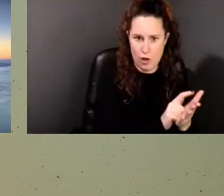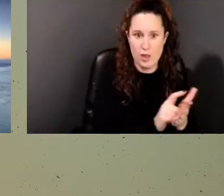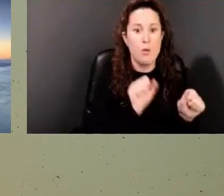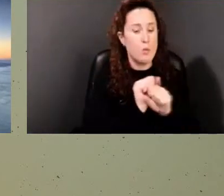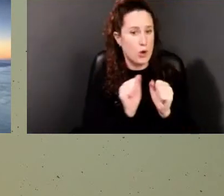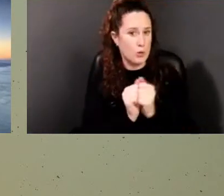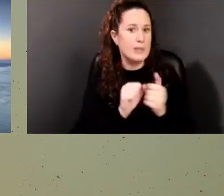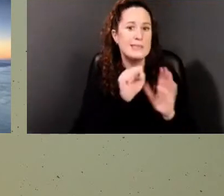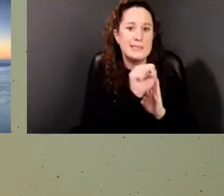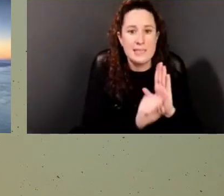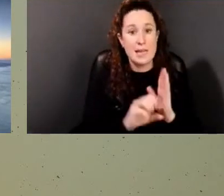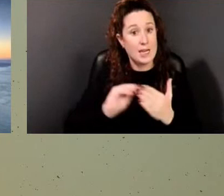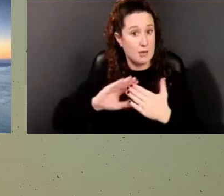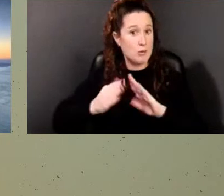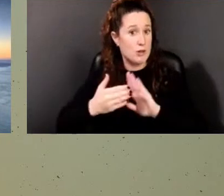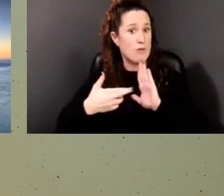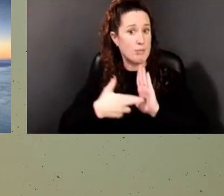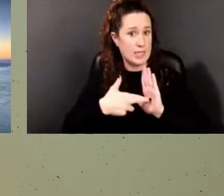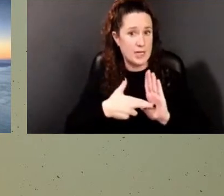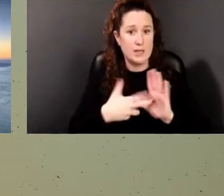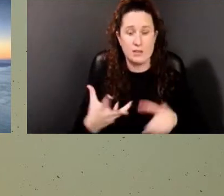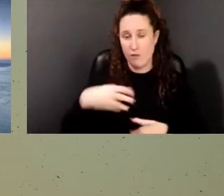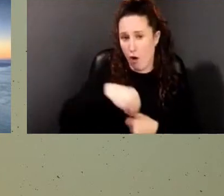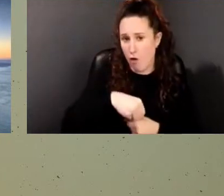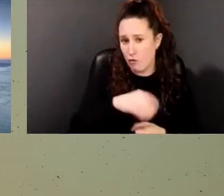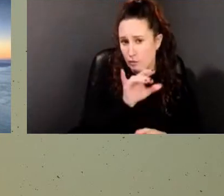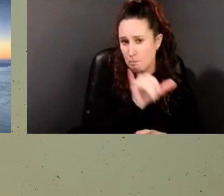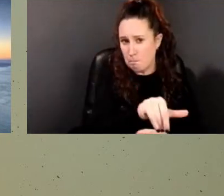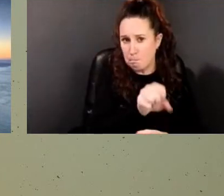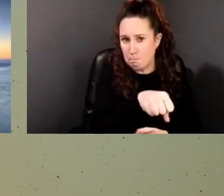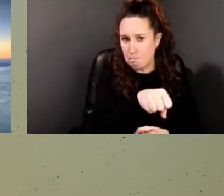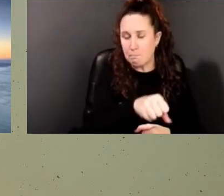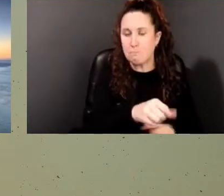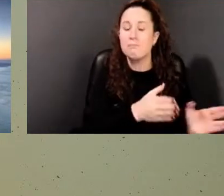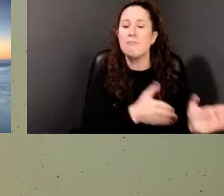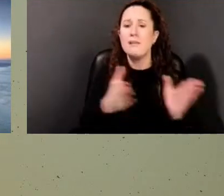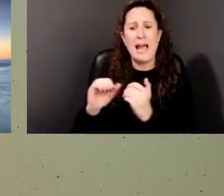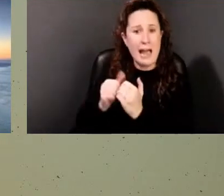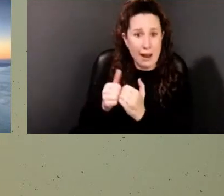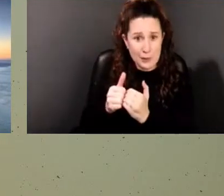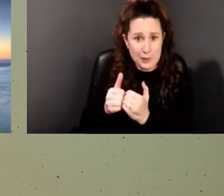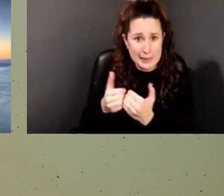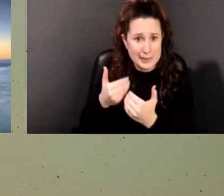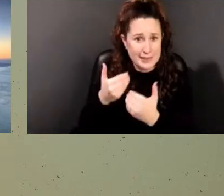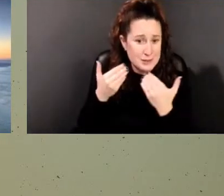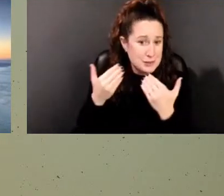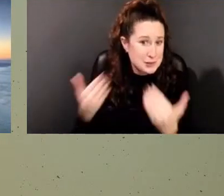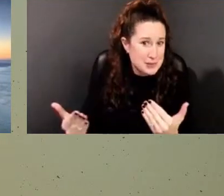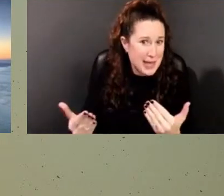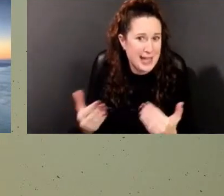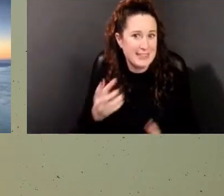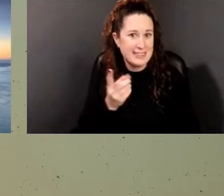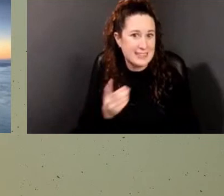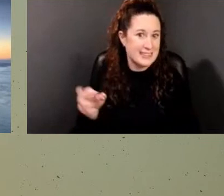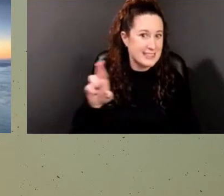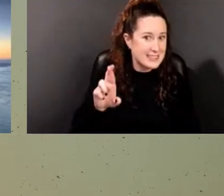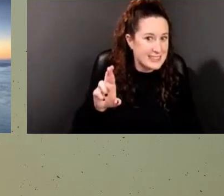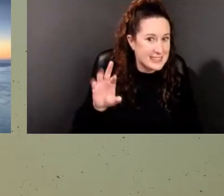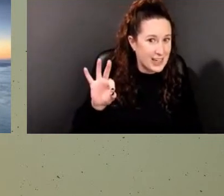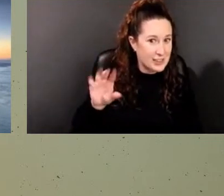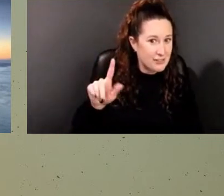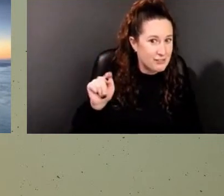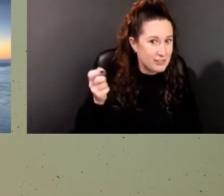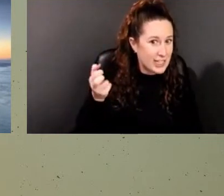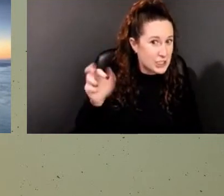representatives. How do we do that? Dr. Fletcher, do you have thoughts? You have bring the broader